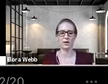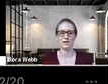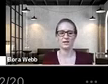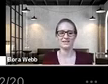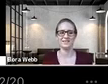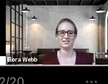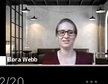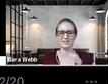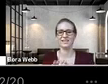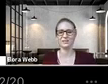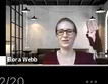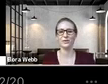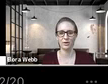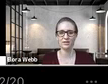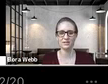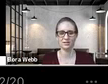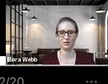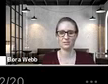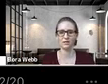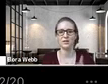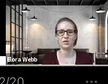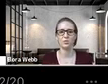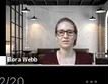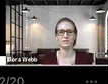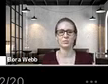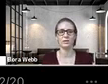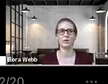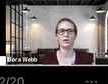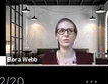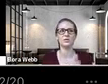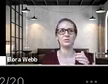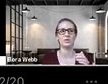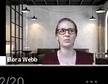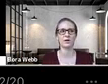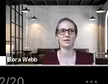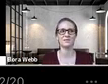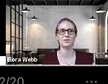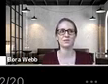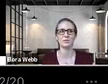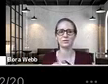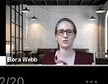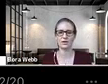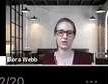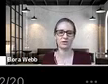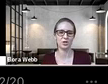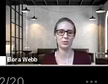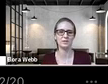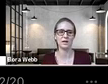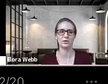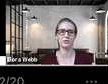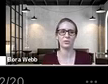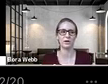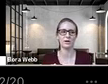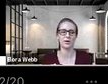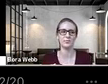to them in a way that isn't in an email thread that's encrypted? You know, what's what, where can we do that where it's very similar to kind of like our SharePoint